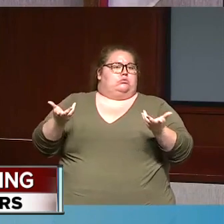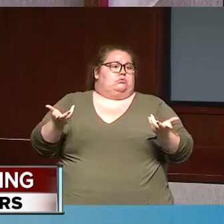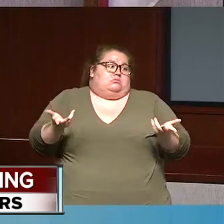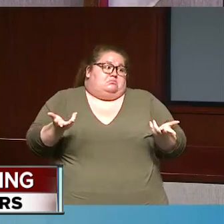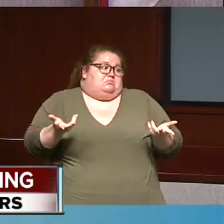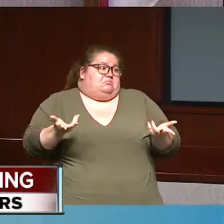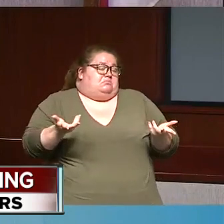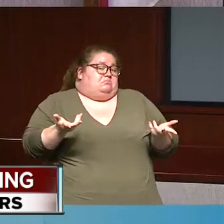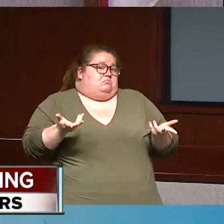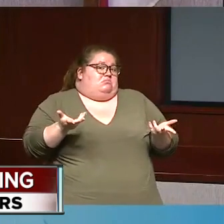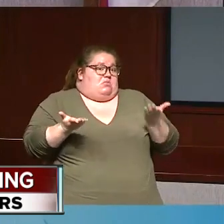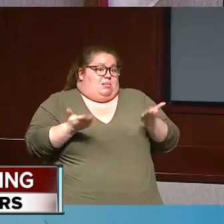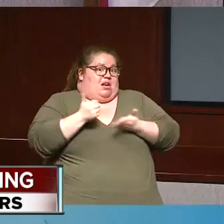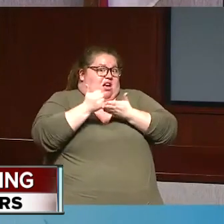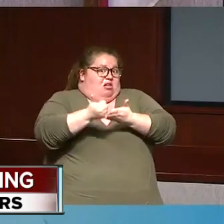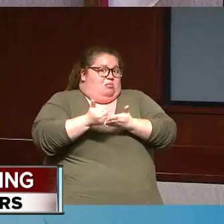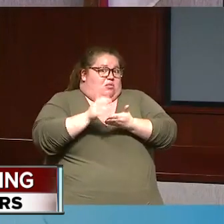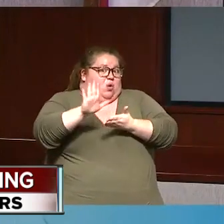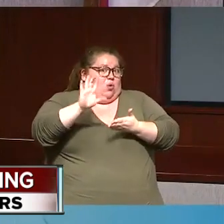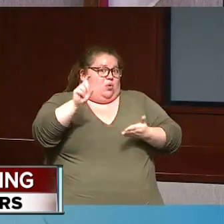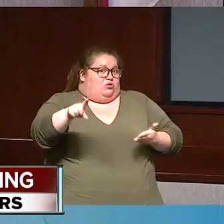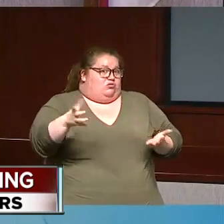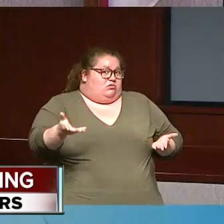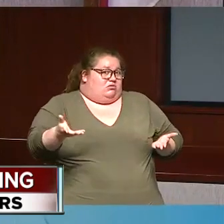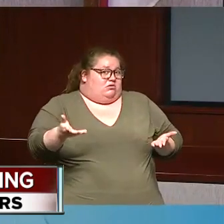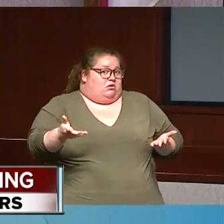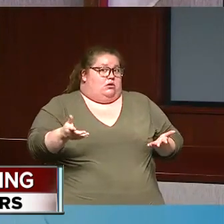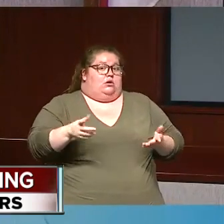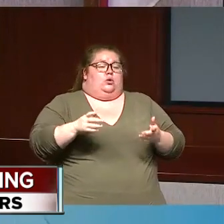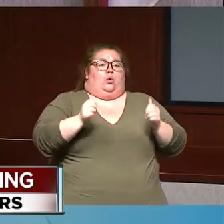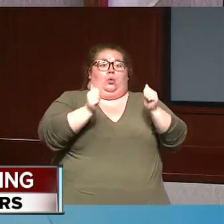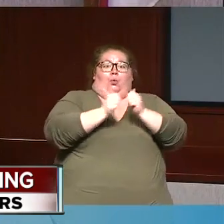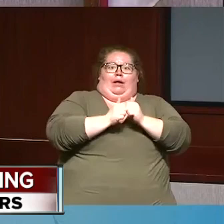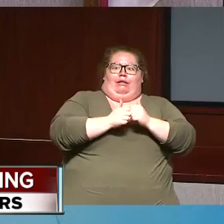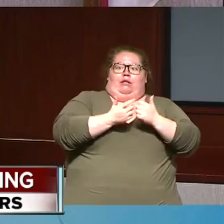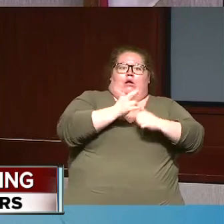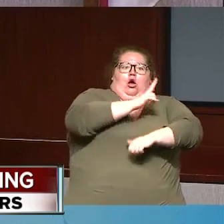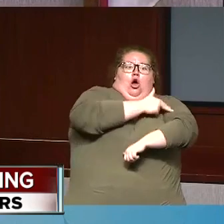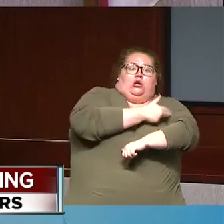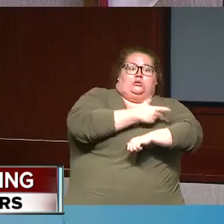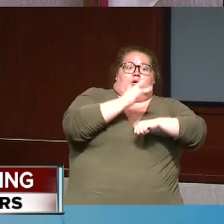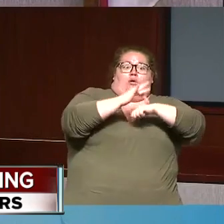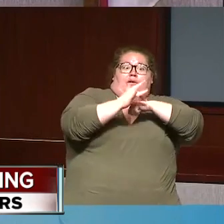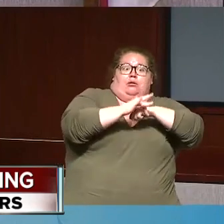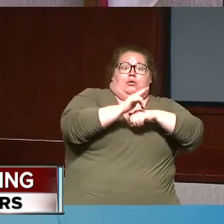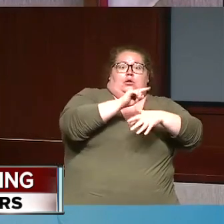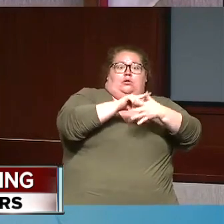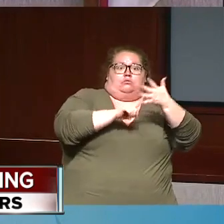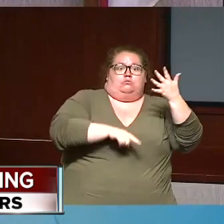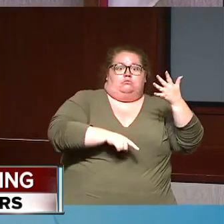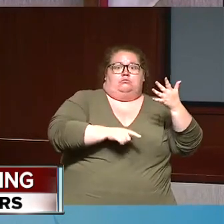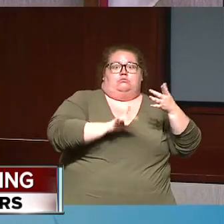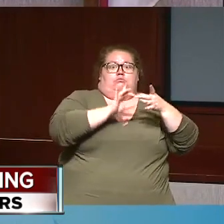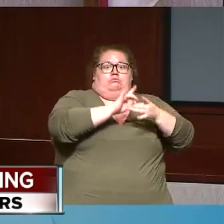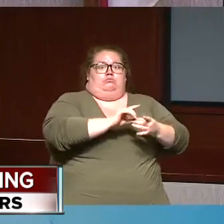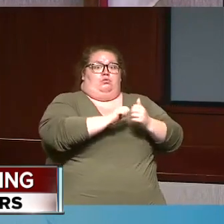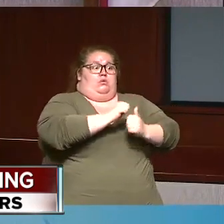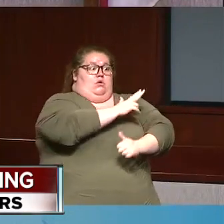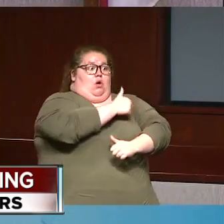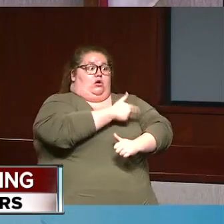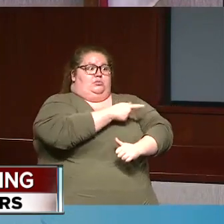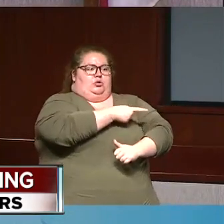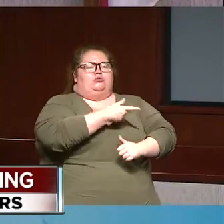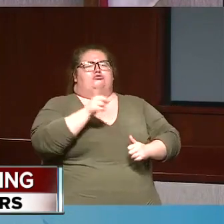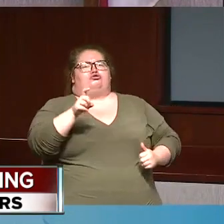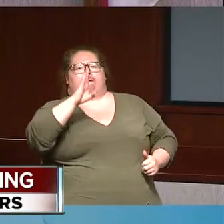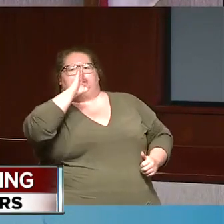to your question. But on the availability of space in hospitals and the businesses of those hospitals, probably